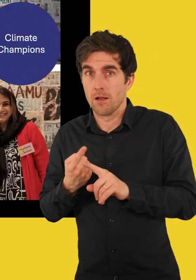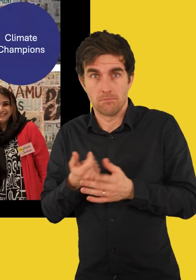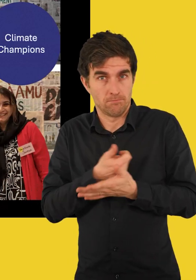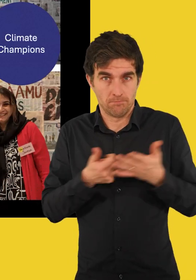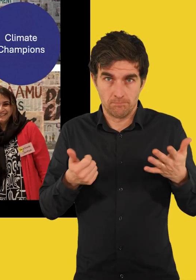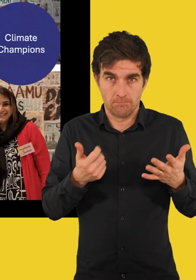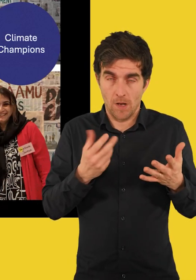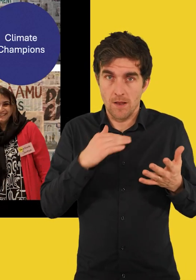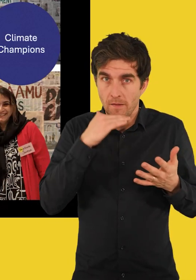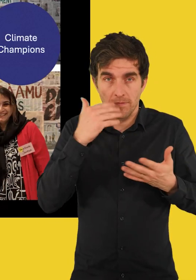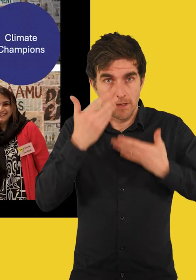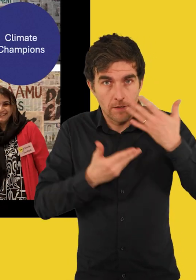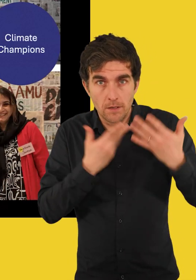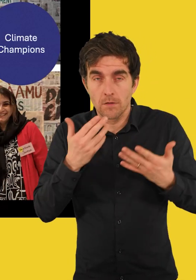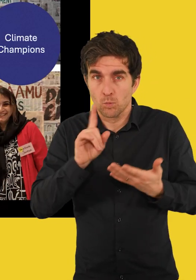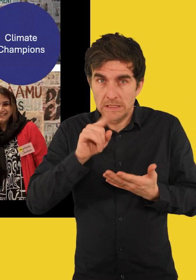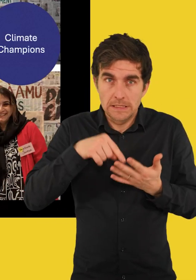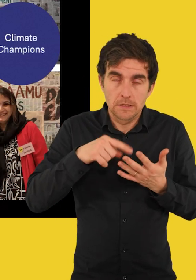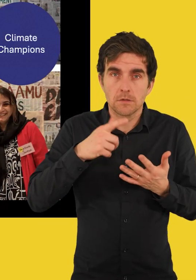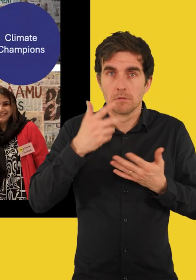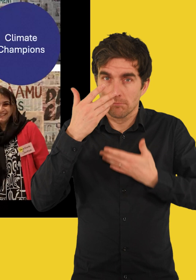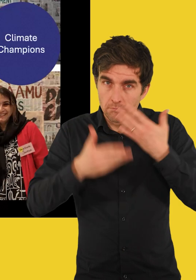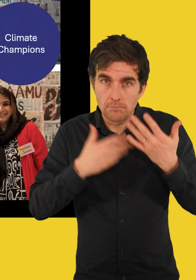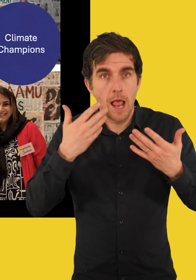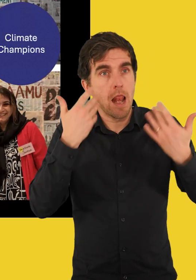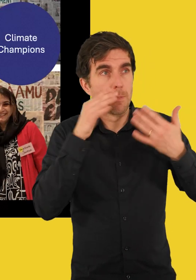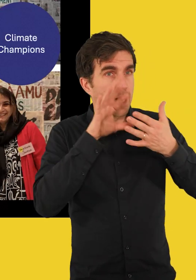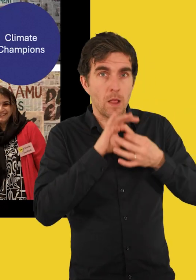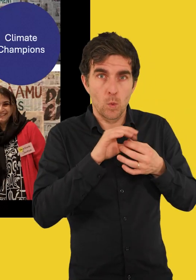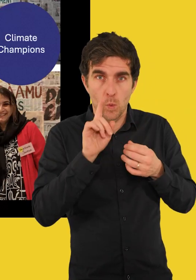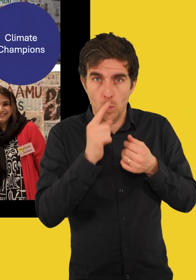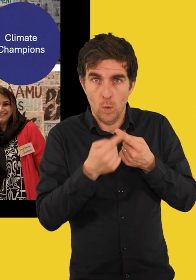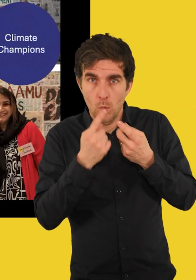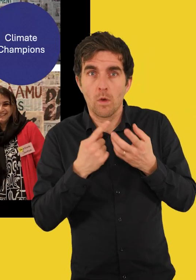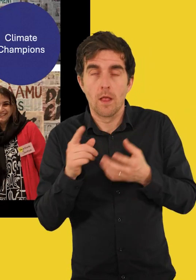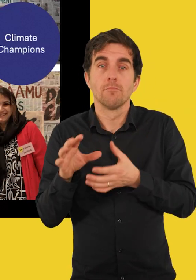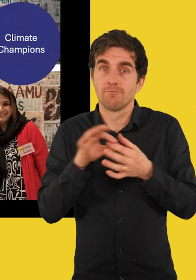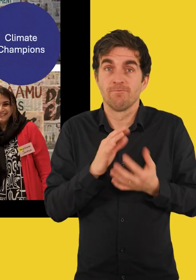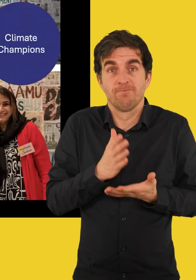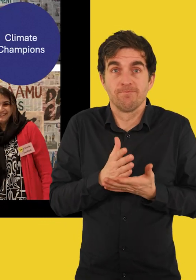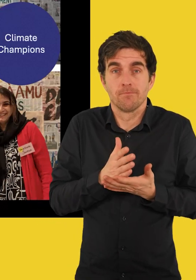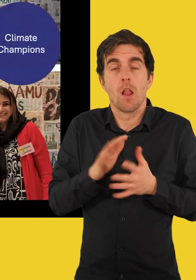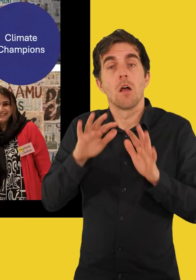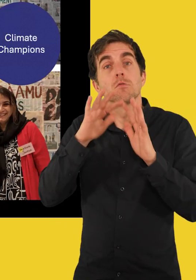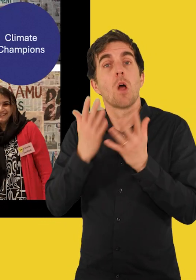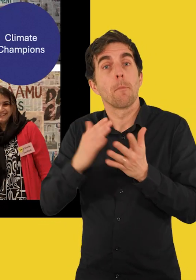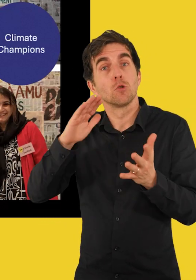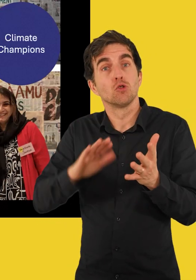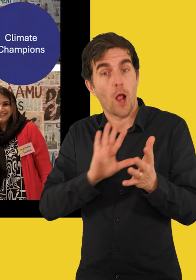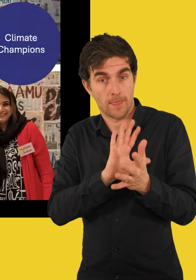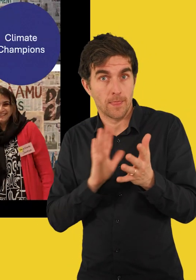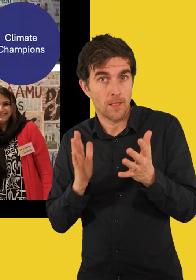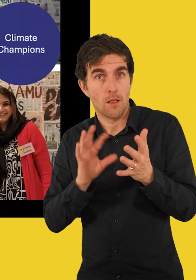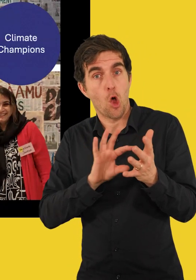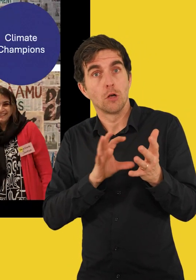an extensive vocabulary for discussing climate-related matters. This can be attributed to the fact that countries in the global